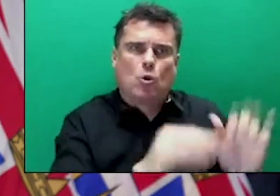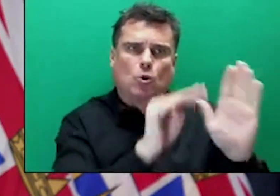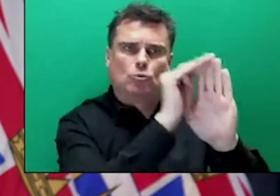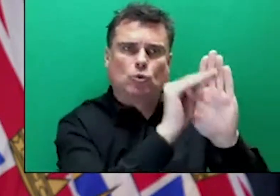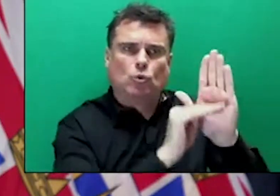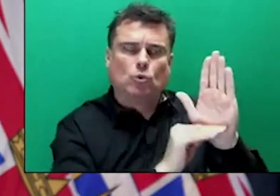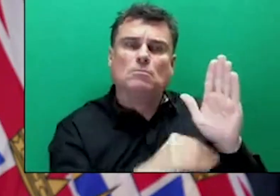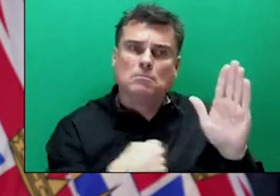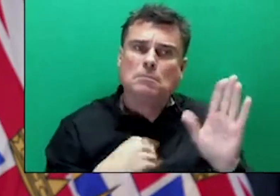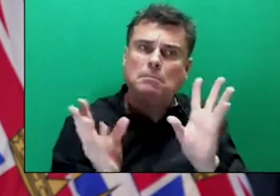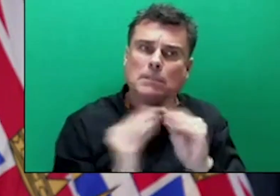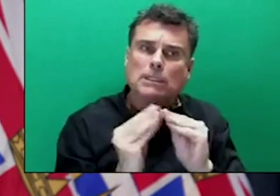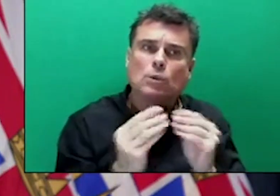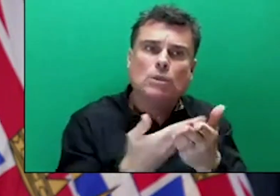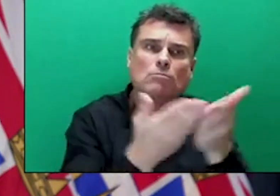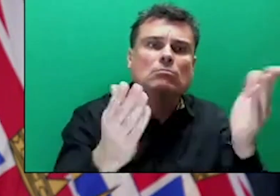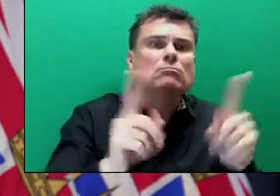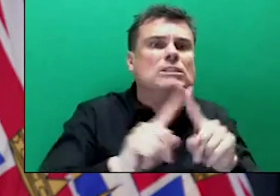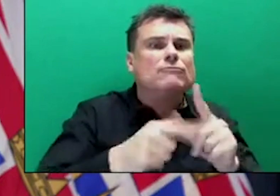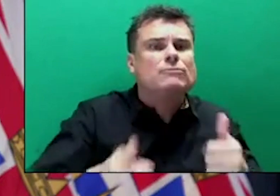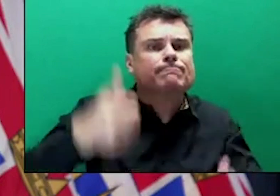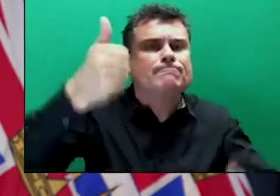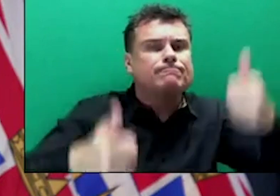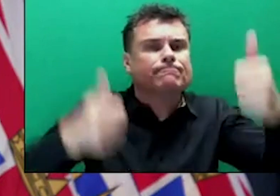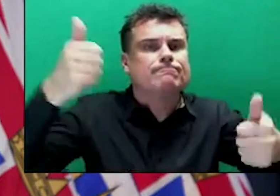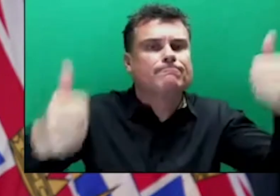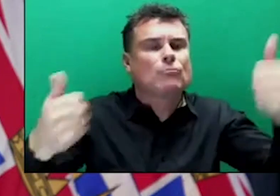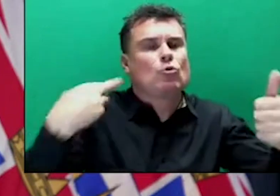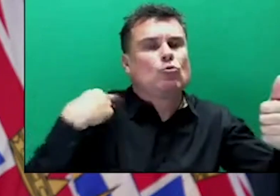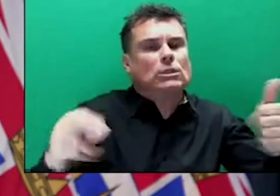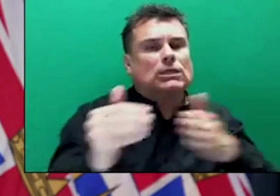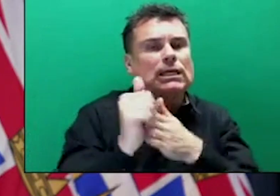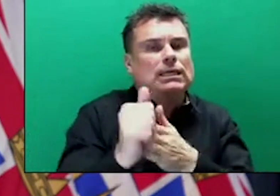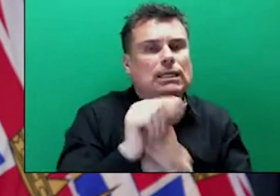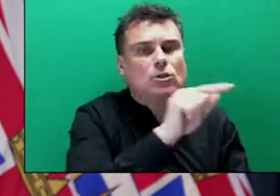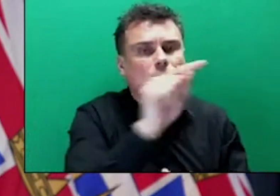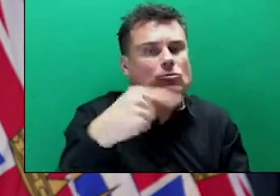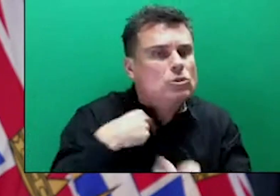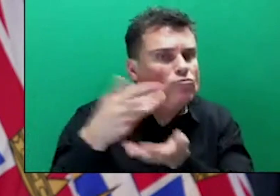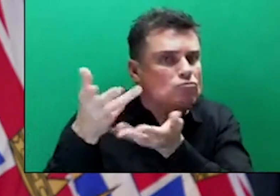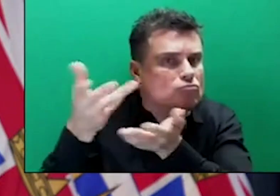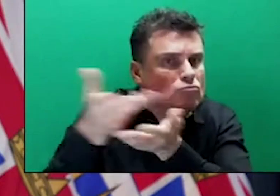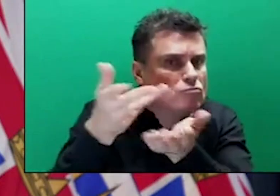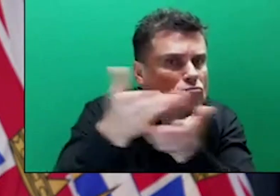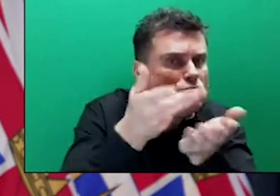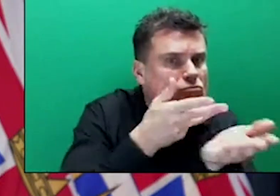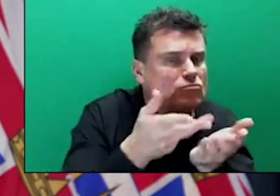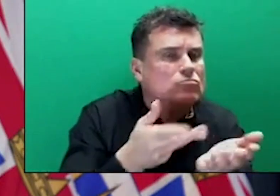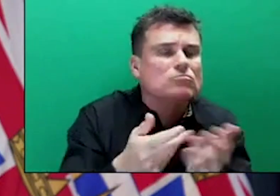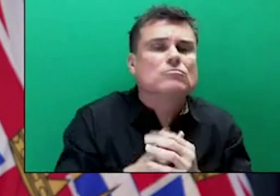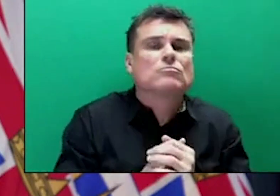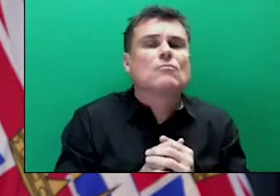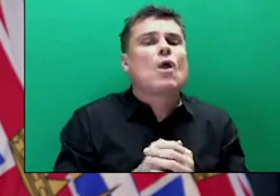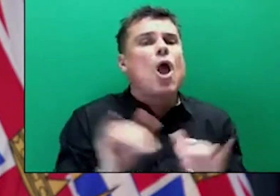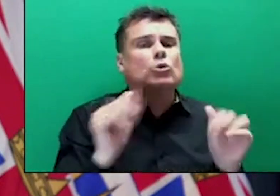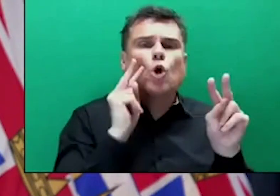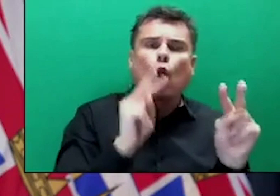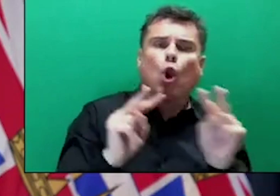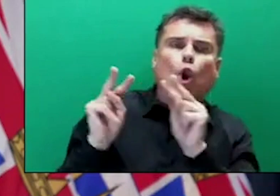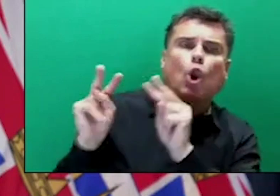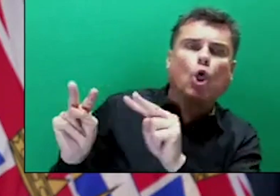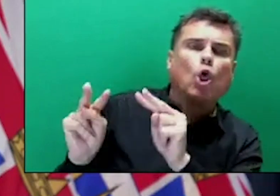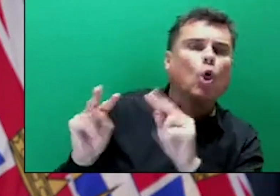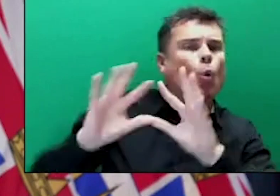about this. And we look at global leaders around the world who have been giving this same message. This